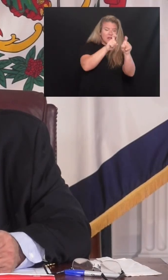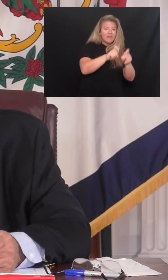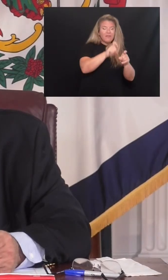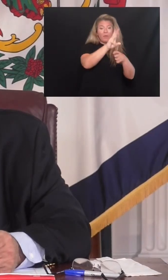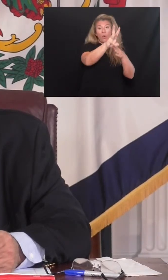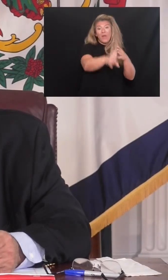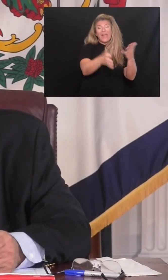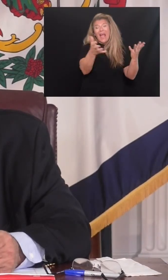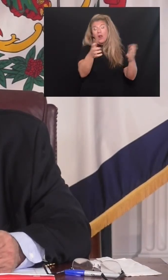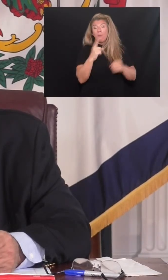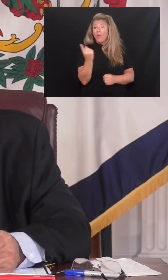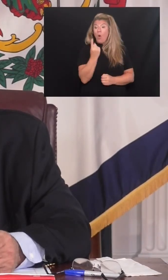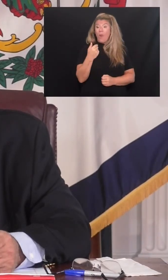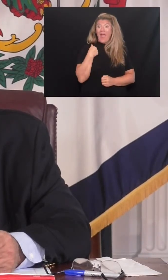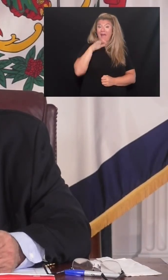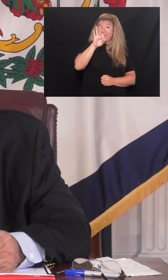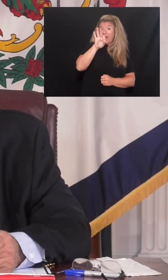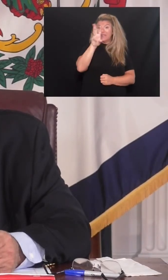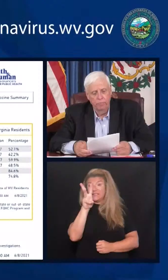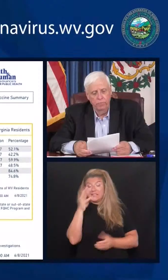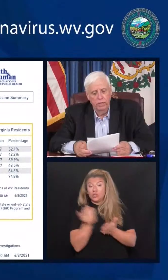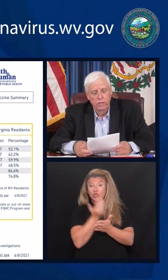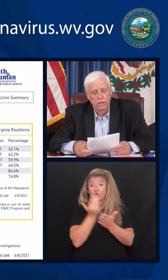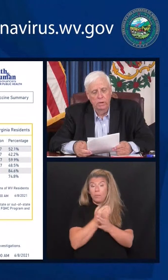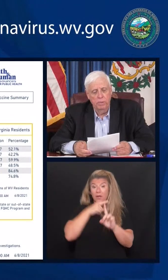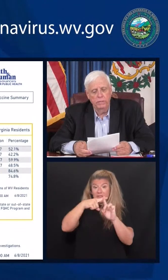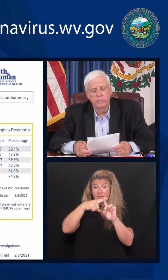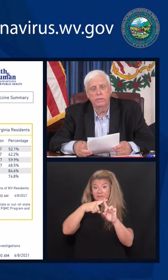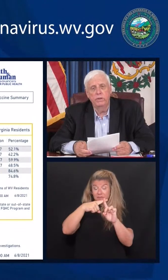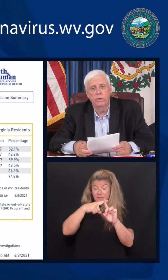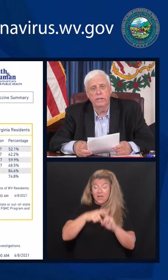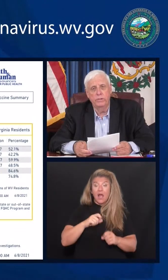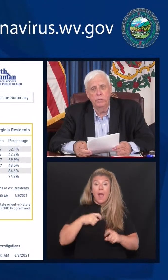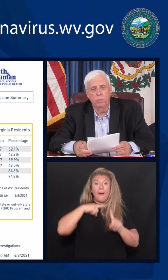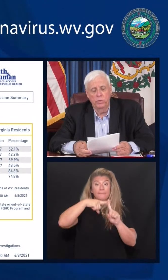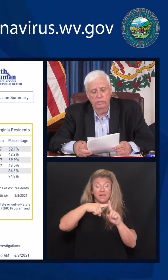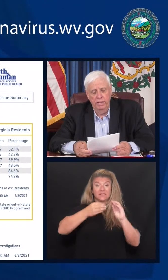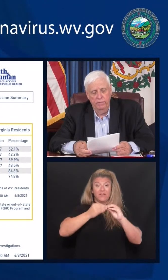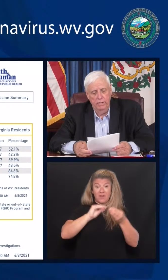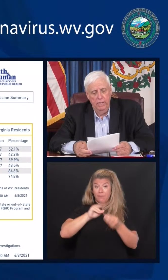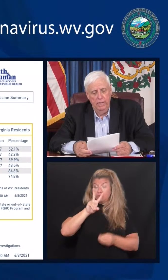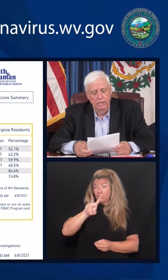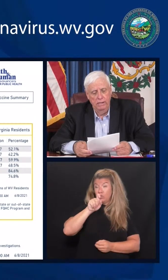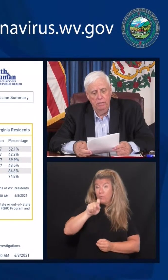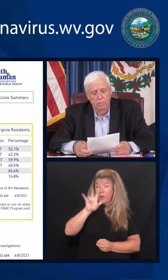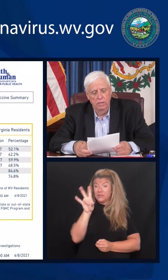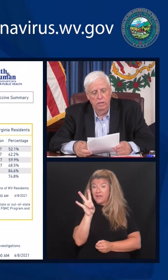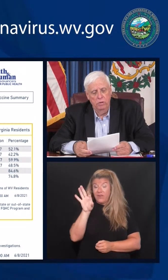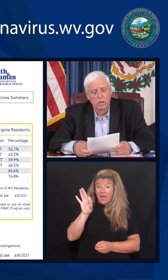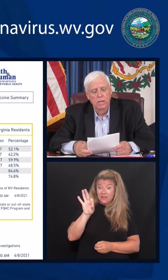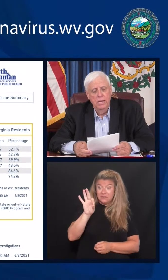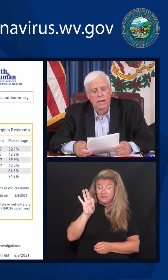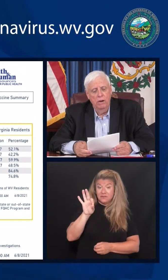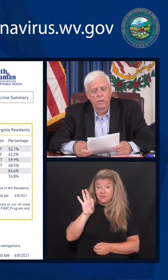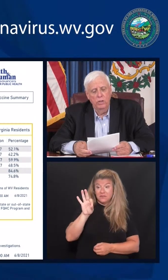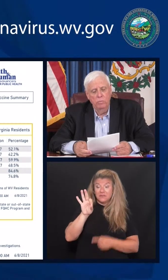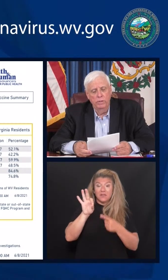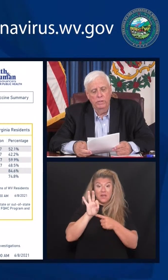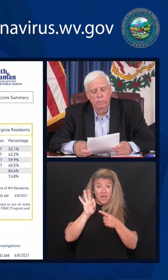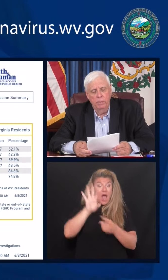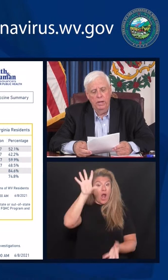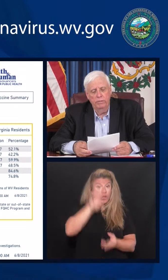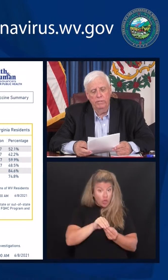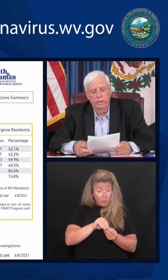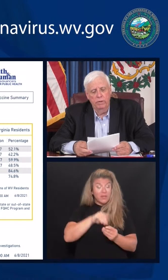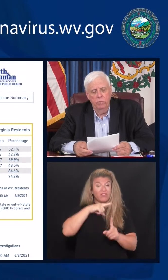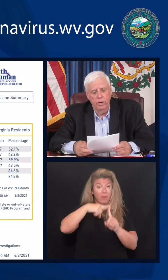have 96 new positive cases. Our positivity rate, 2.79, you know, our